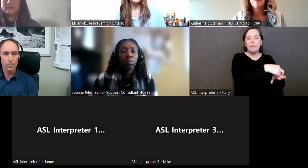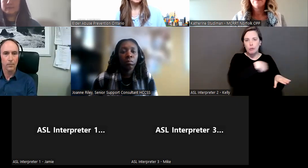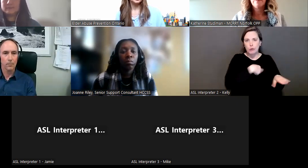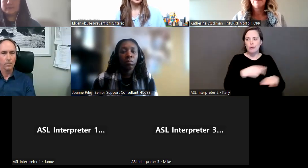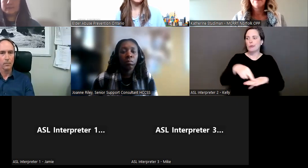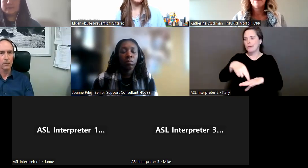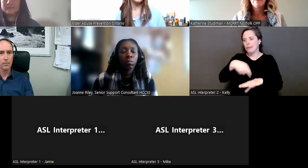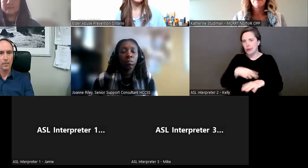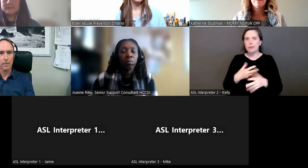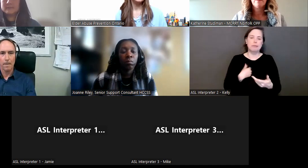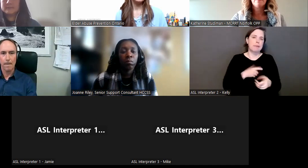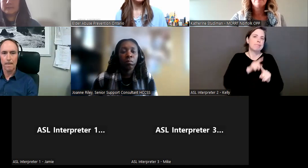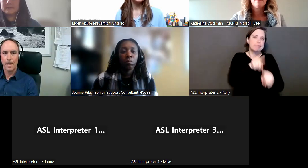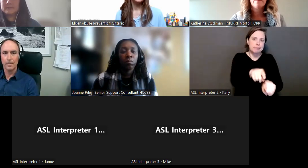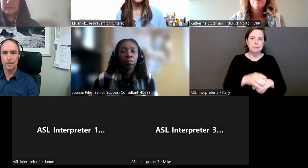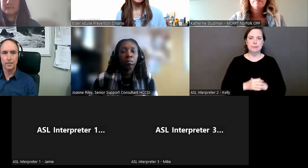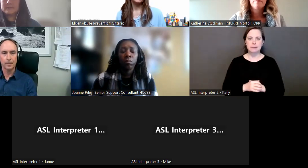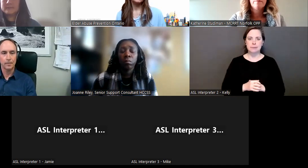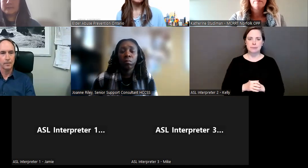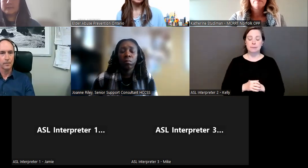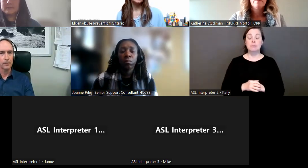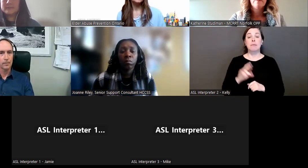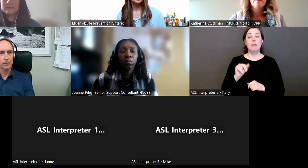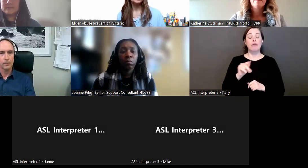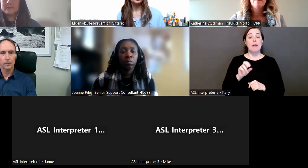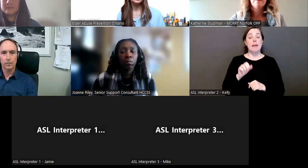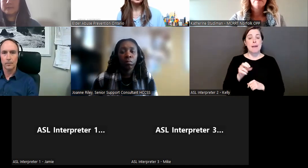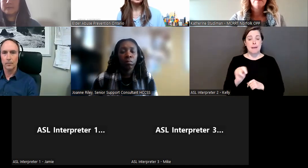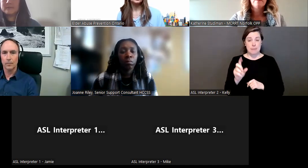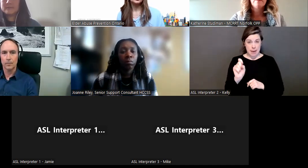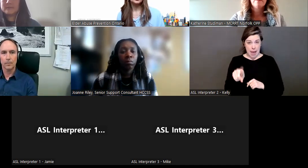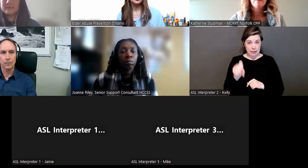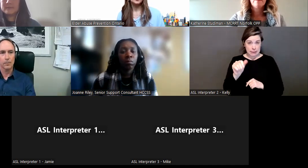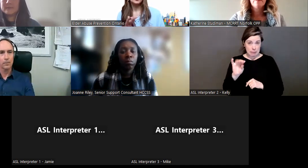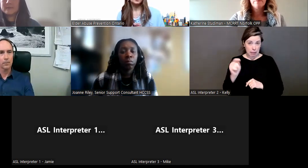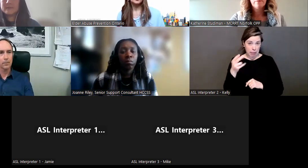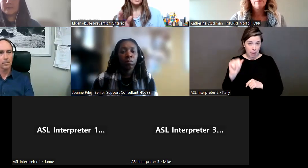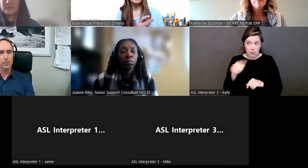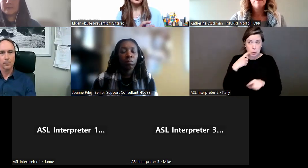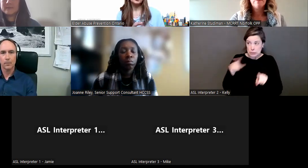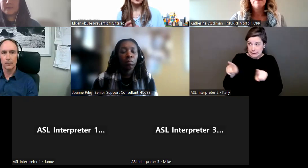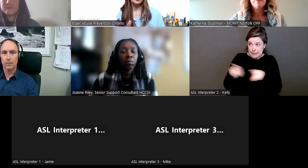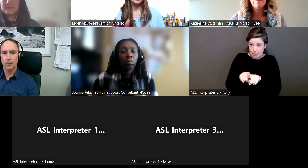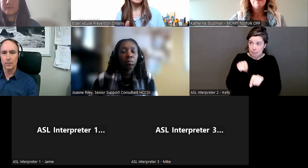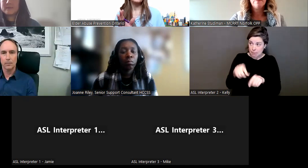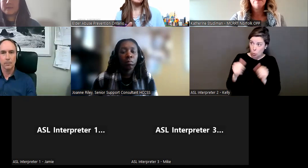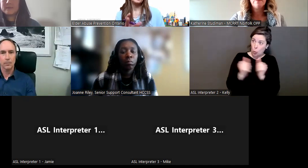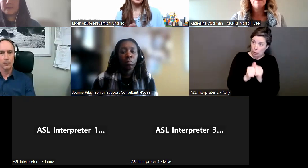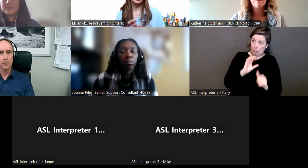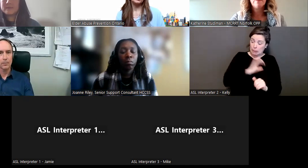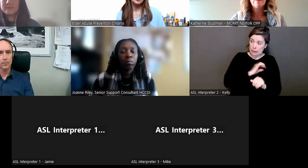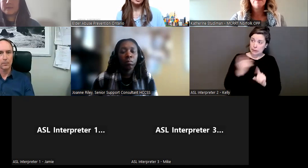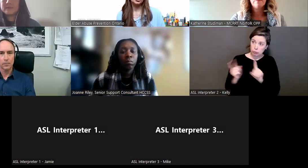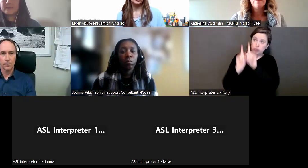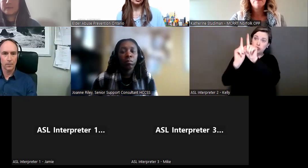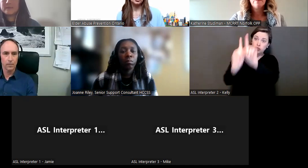with Katherine, that you would accompany with a police officer to a senior's home, or you strictly after they have maybe